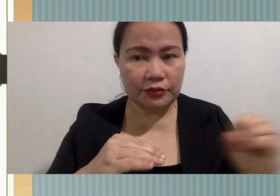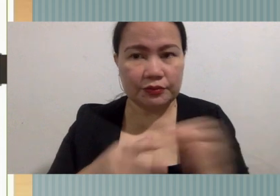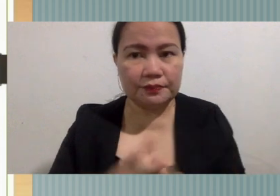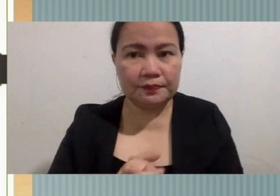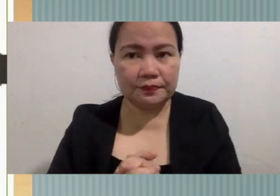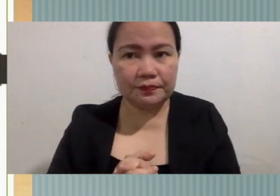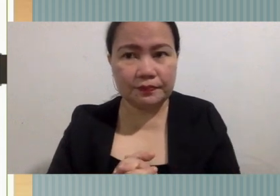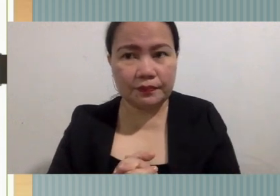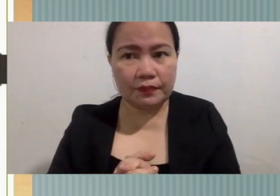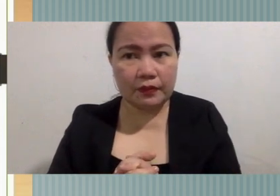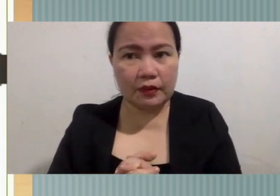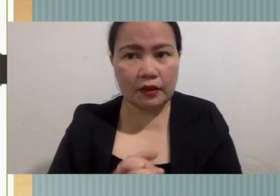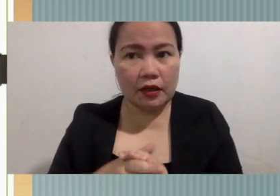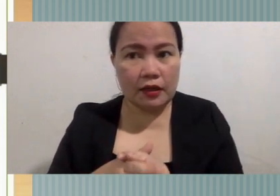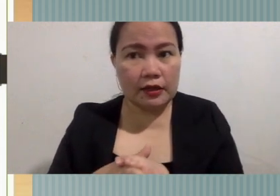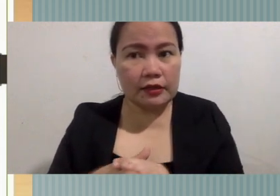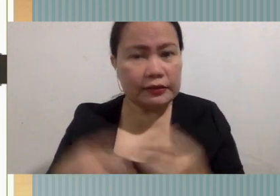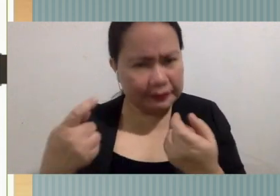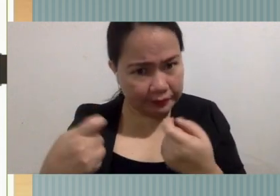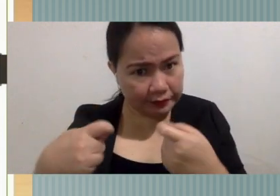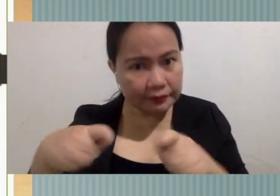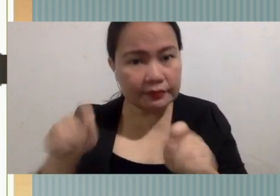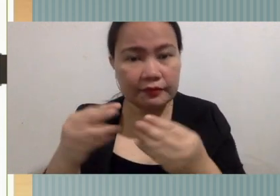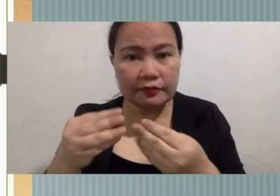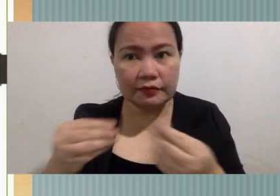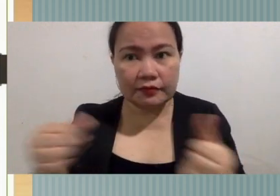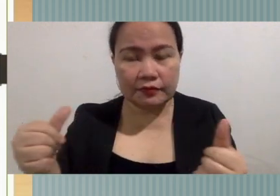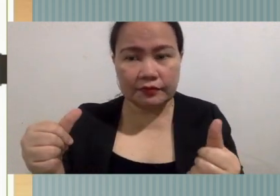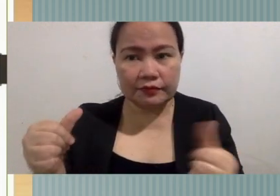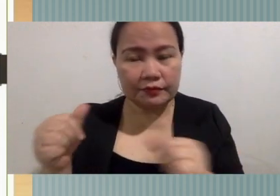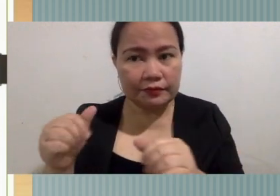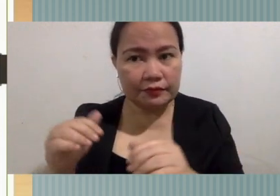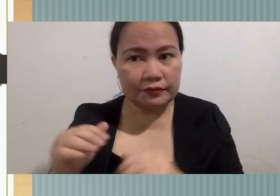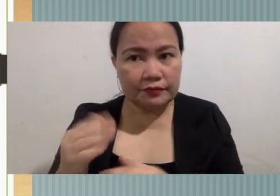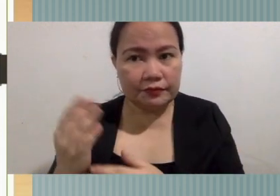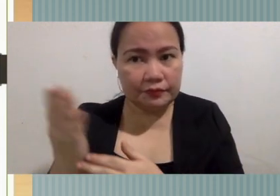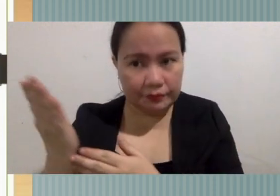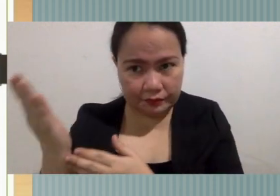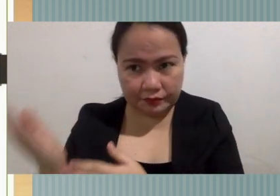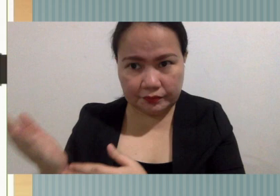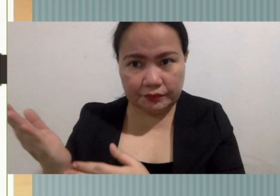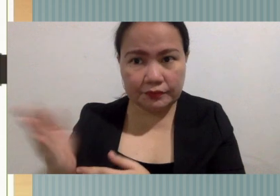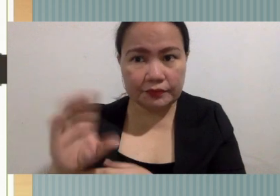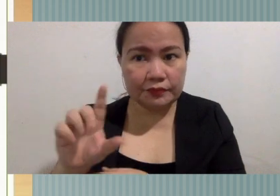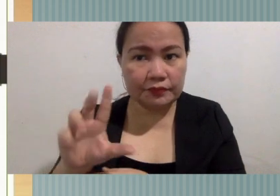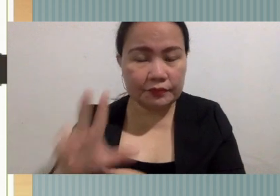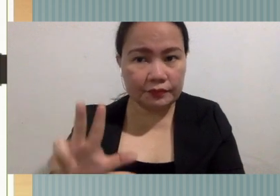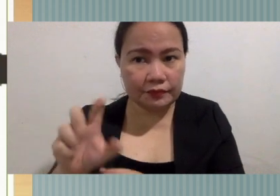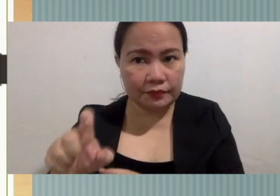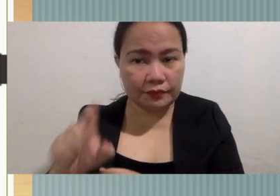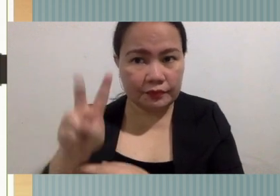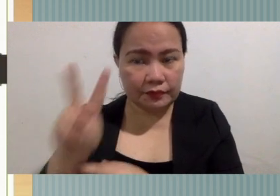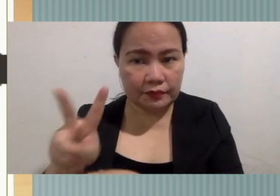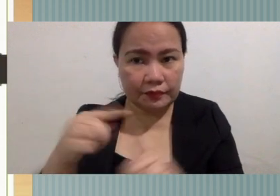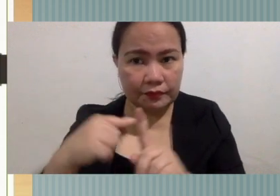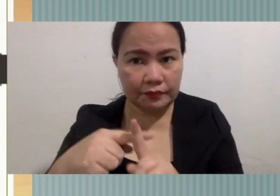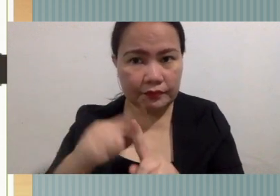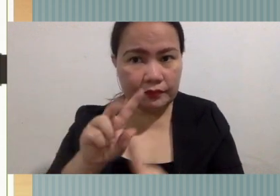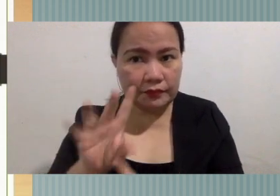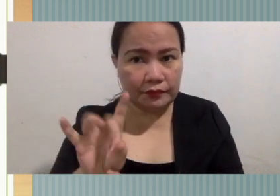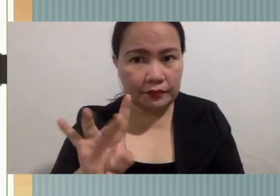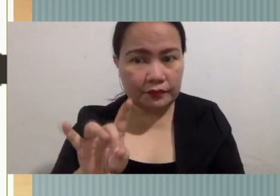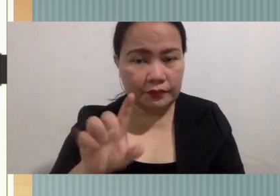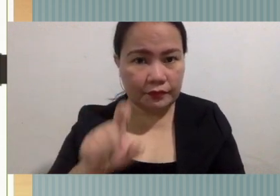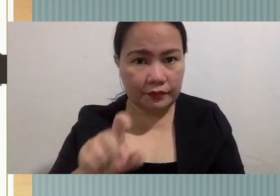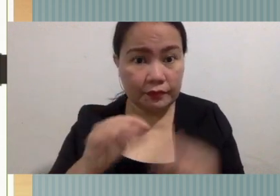0. So let's try to solve this equation. 3x squared plus 18x is